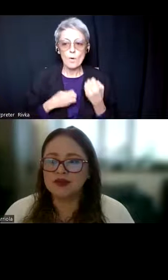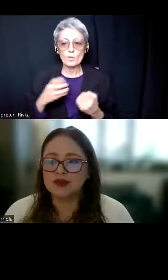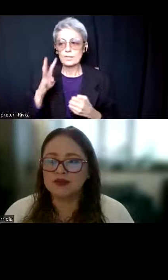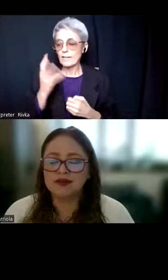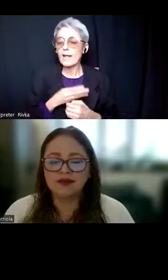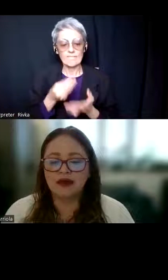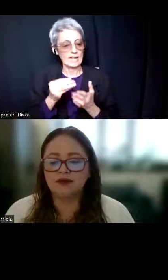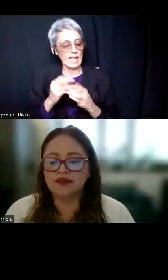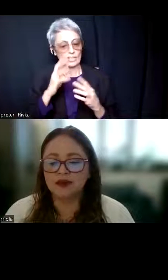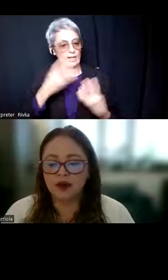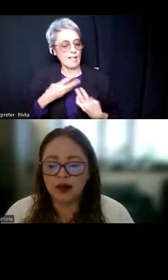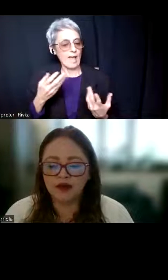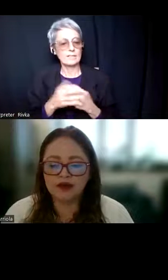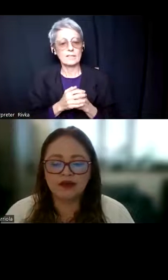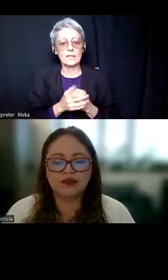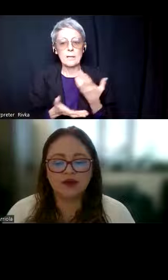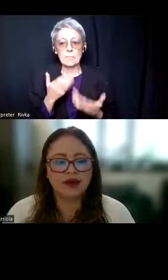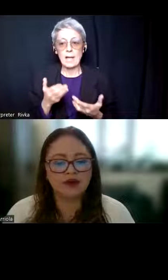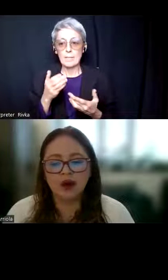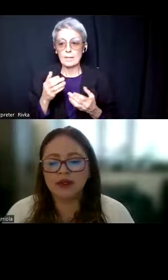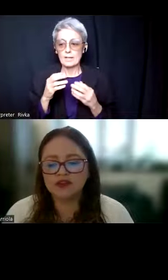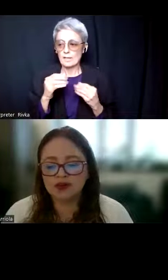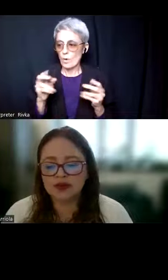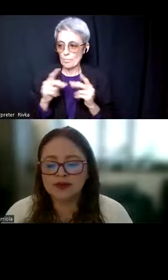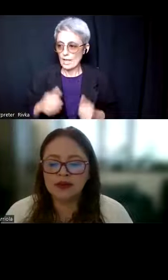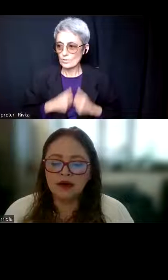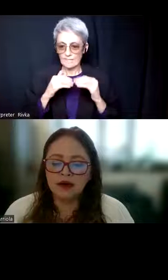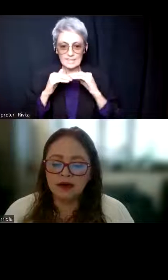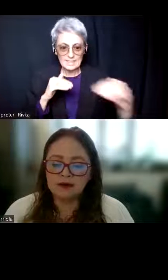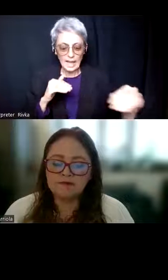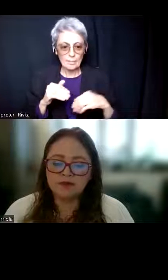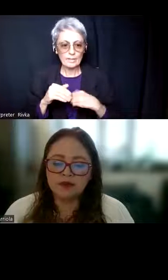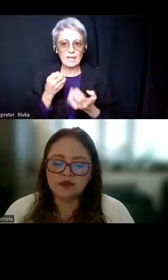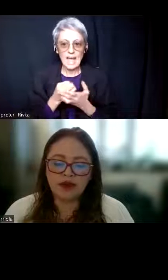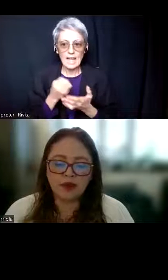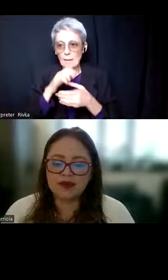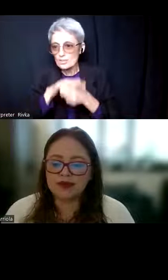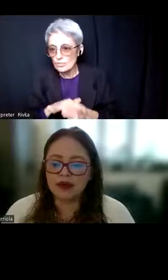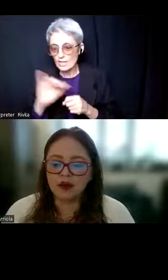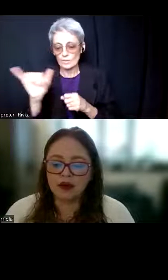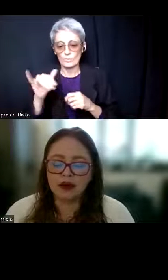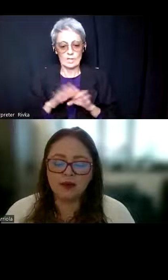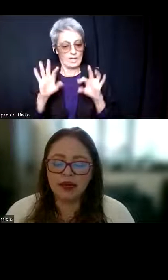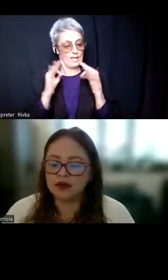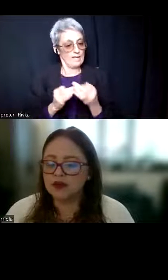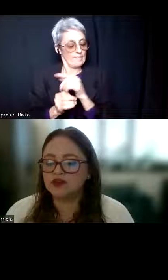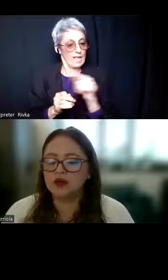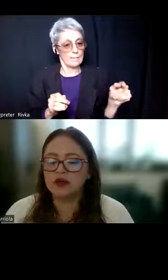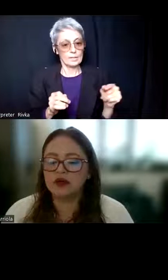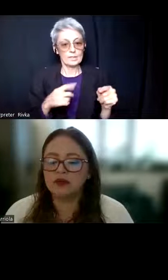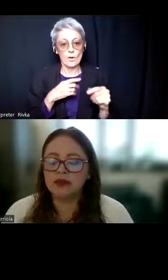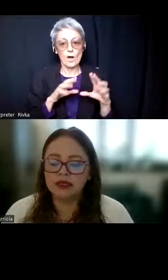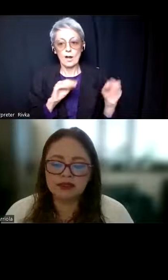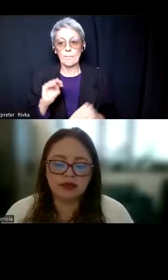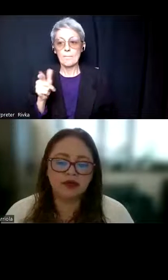there isn't safe or stable housing, so some of that economic stress. Families that are migrant